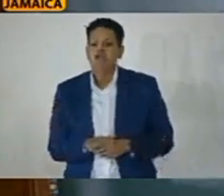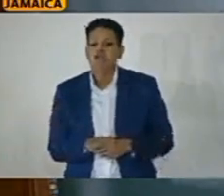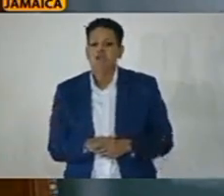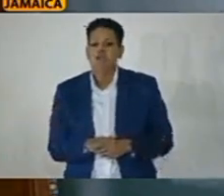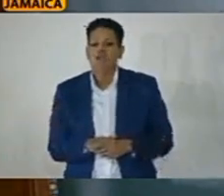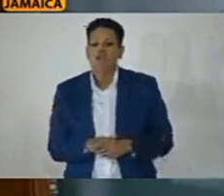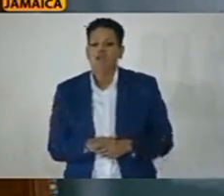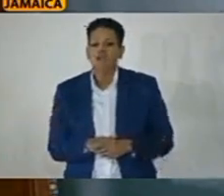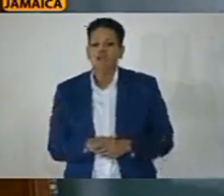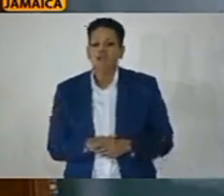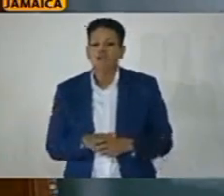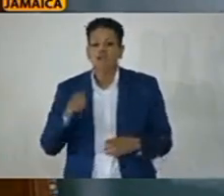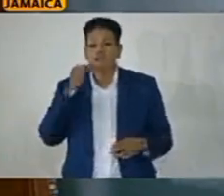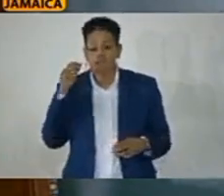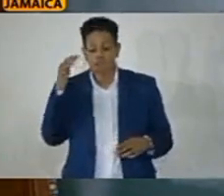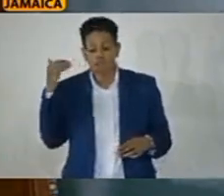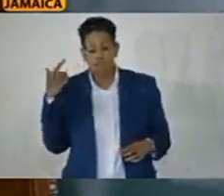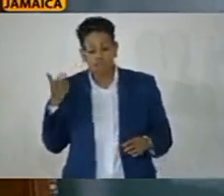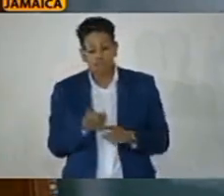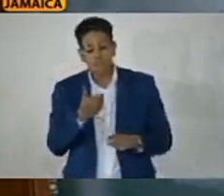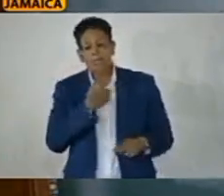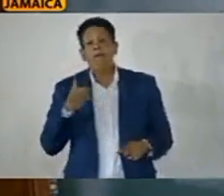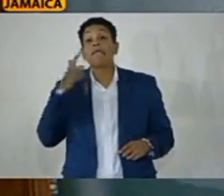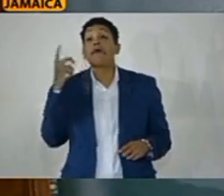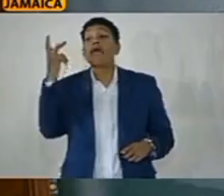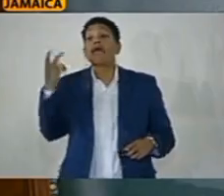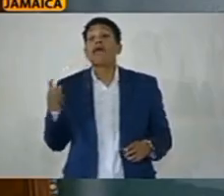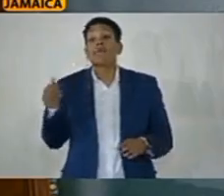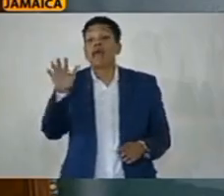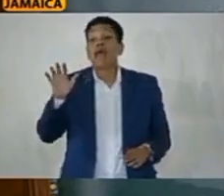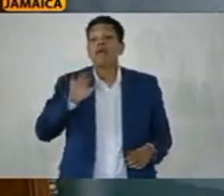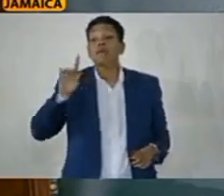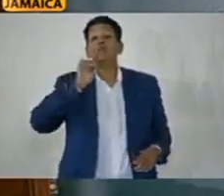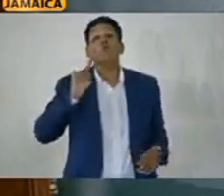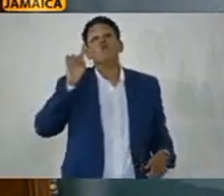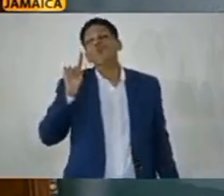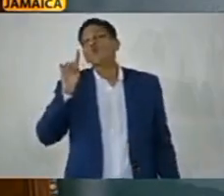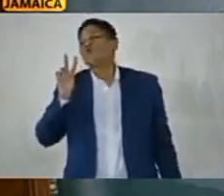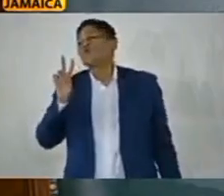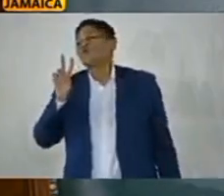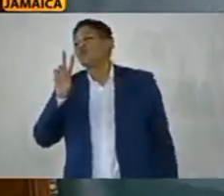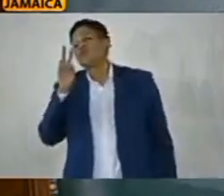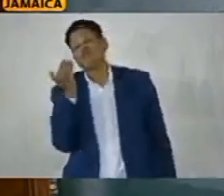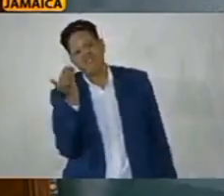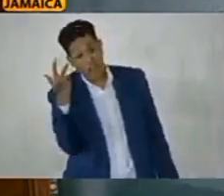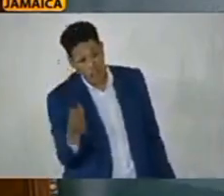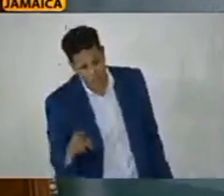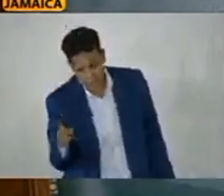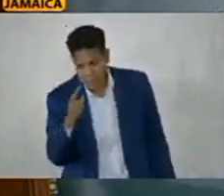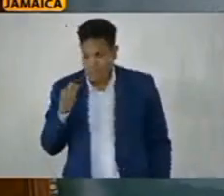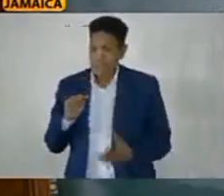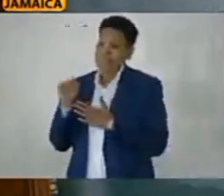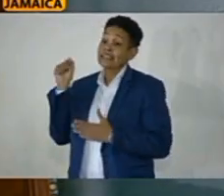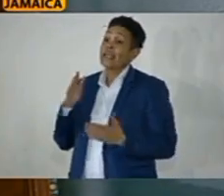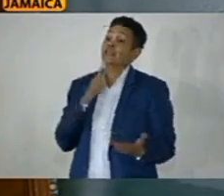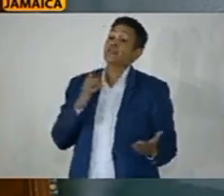the Speaker at approximately 15 minutes or so after 2. He said he had submitted some